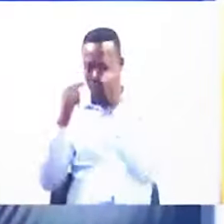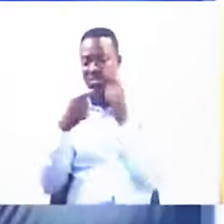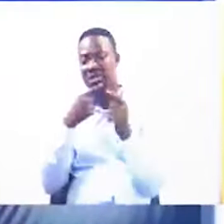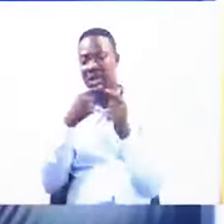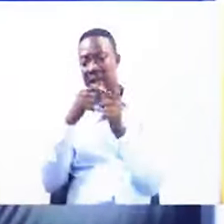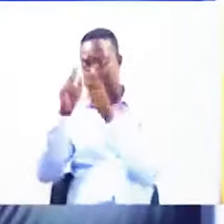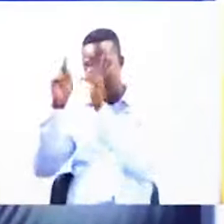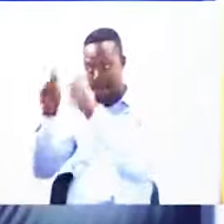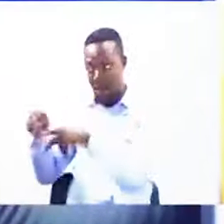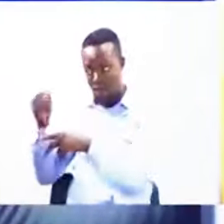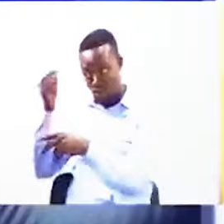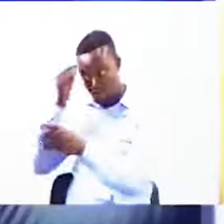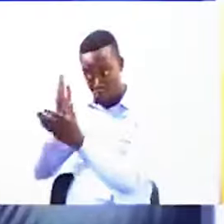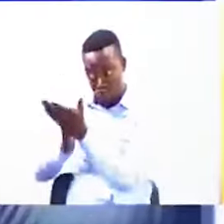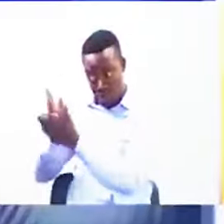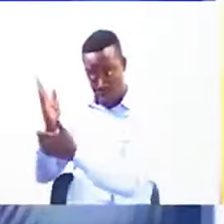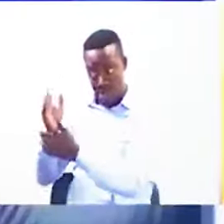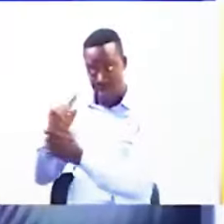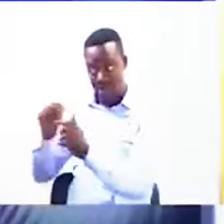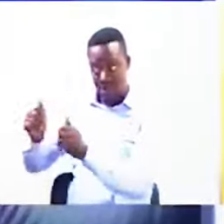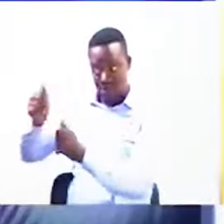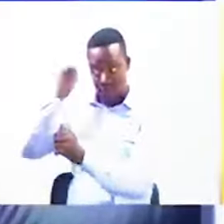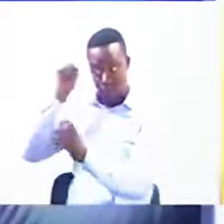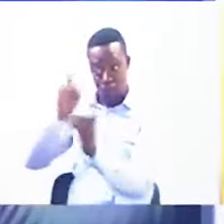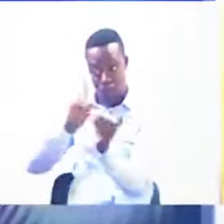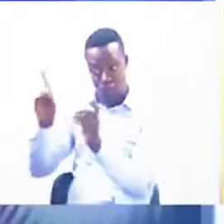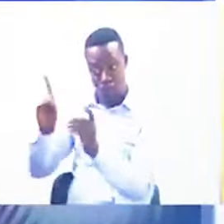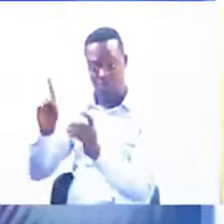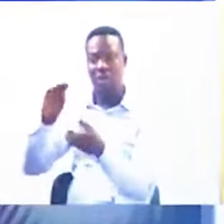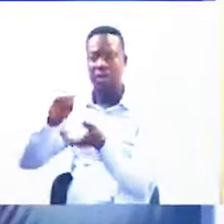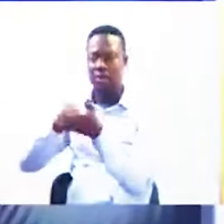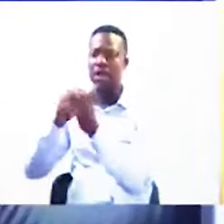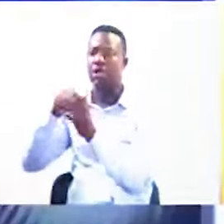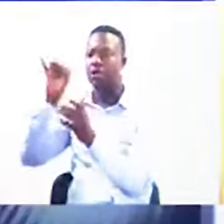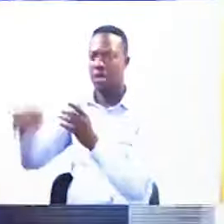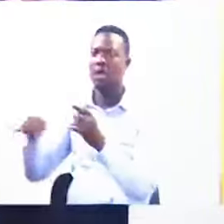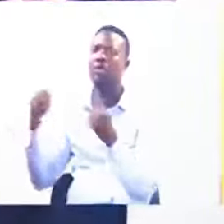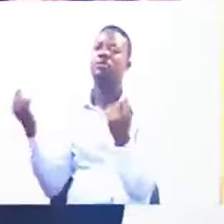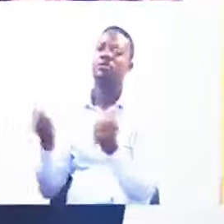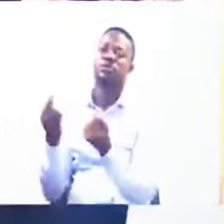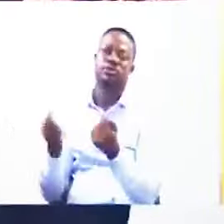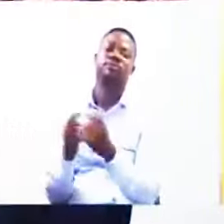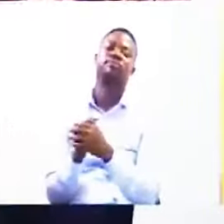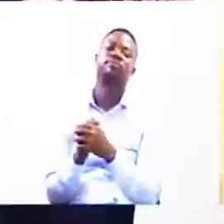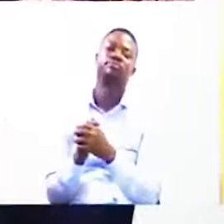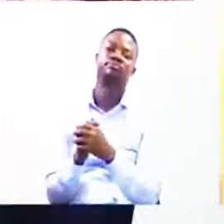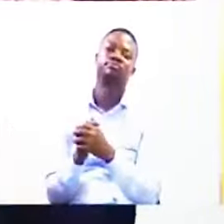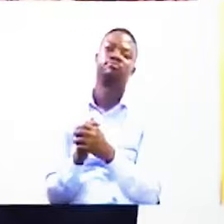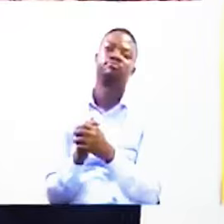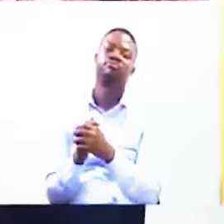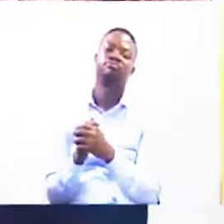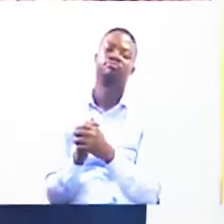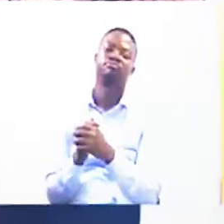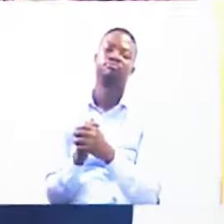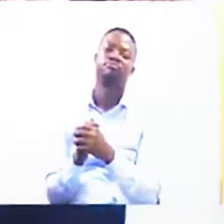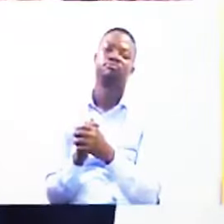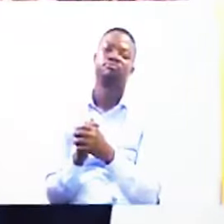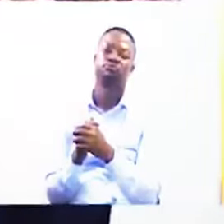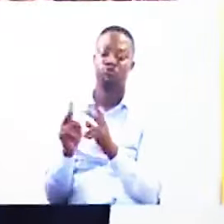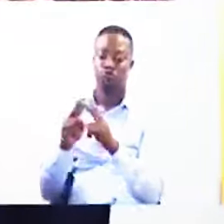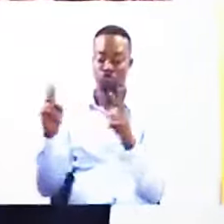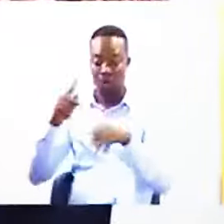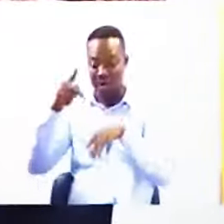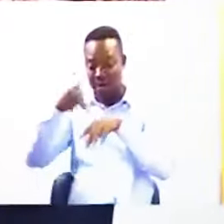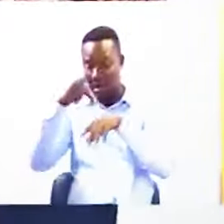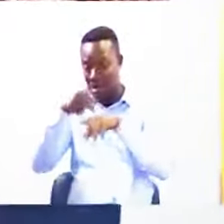what is right and does not do it, to him the Bible says that it is sin. Sanse chiro ne se ni oni papa no anye no eboni edima no. So